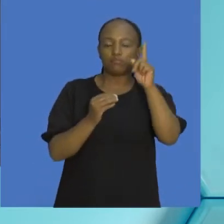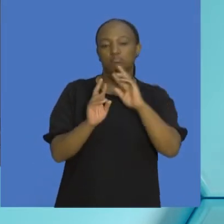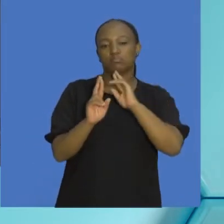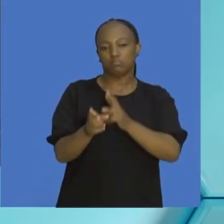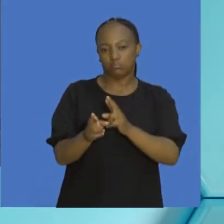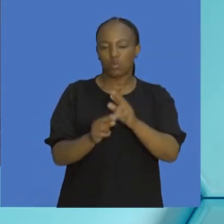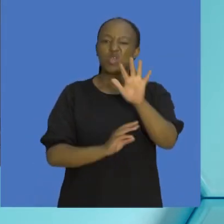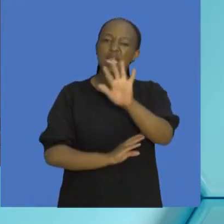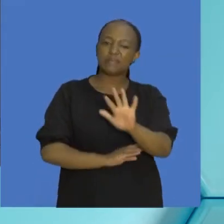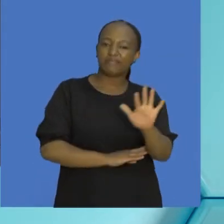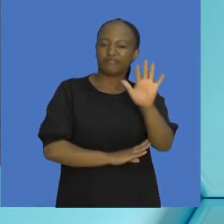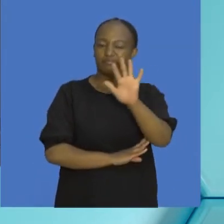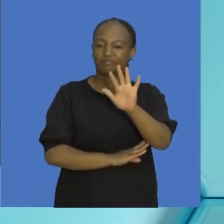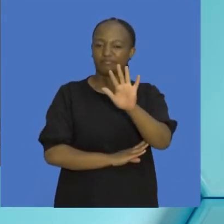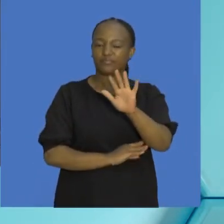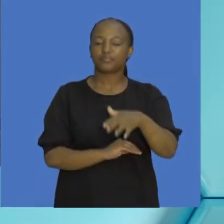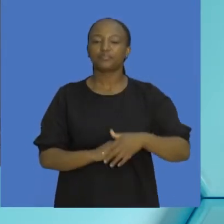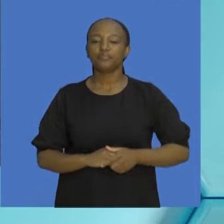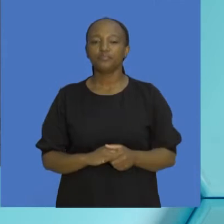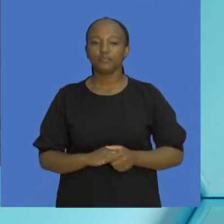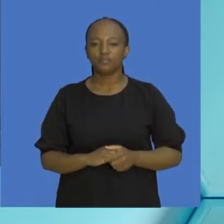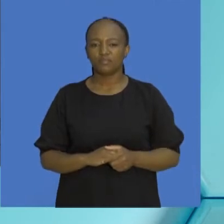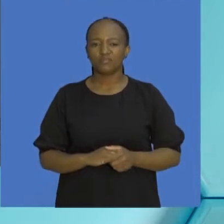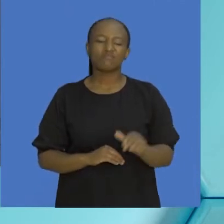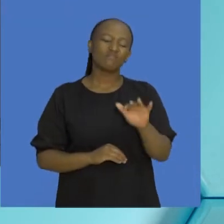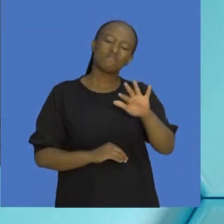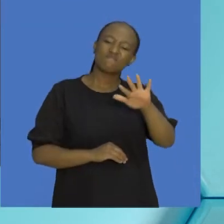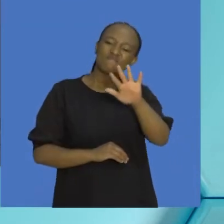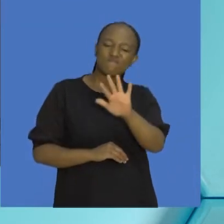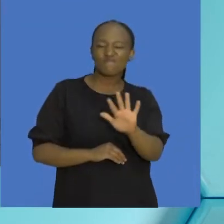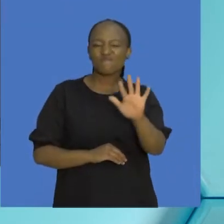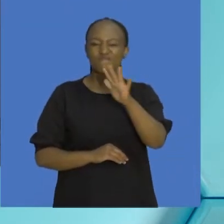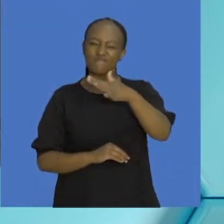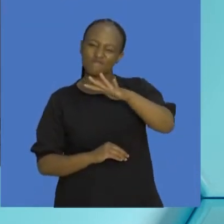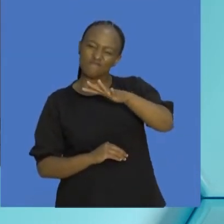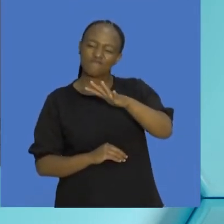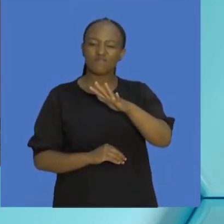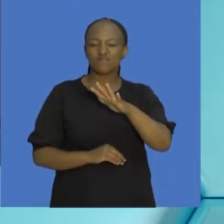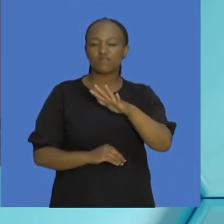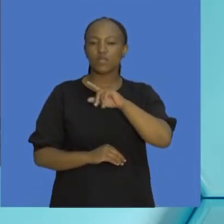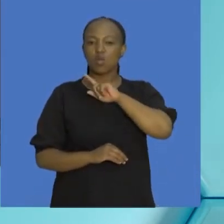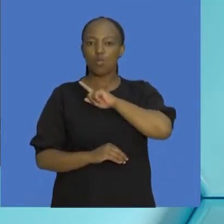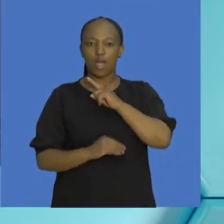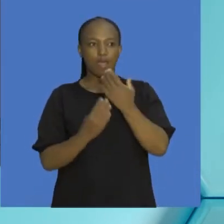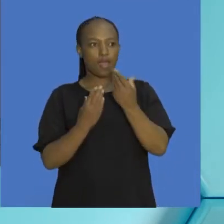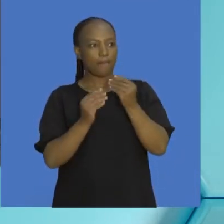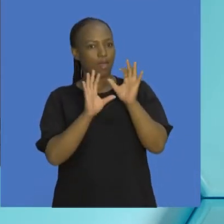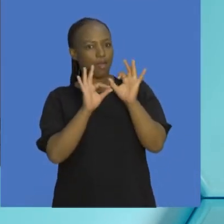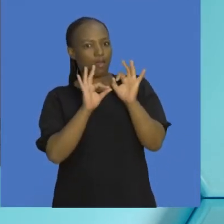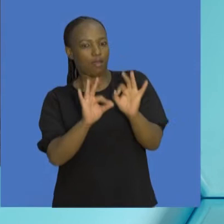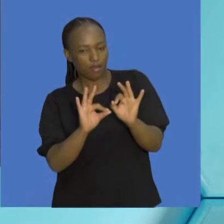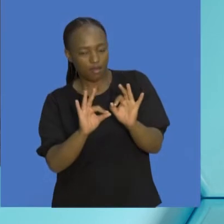estimated mean. Okay. And why we use estimated mean? Because sometimes we don't have the actual raw